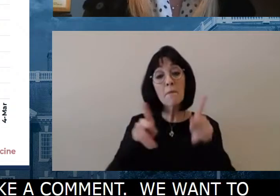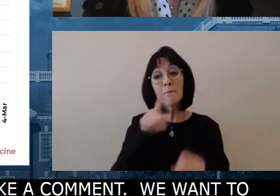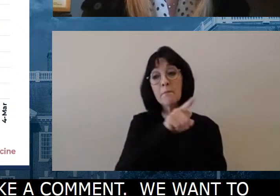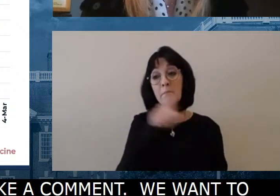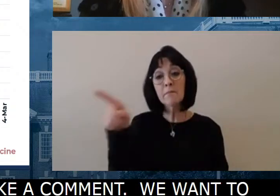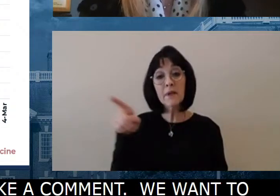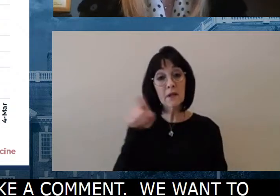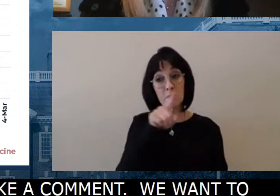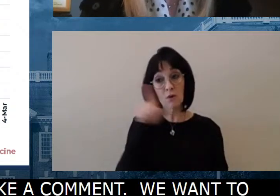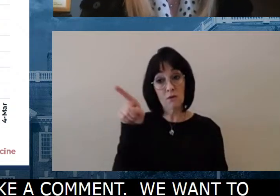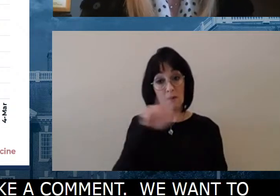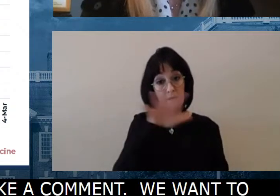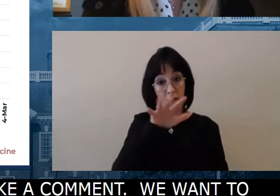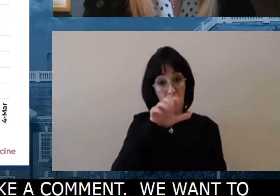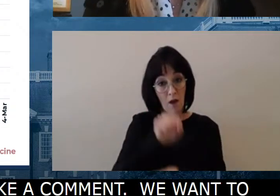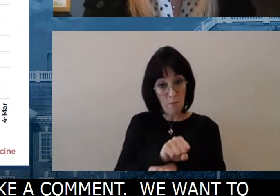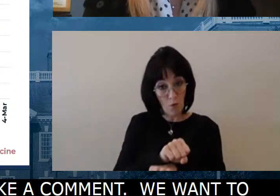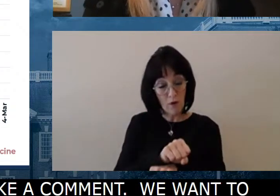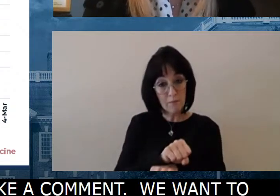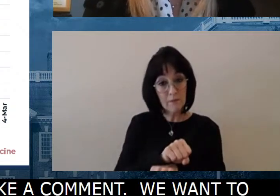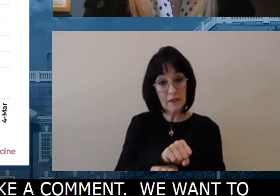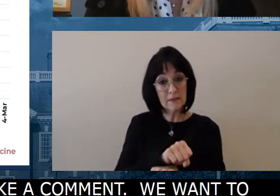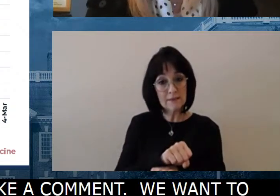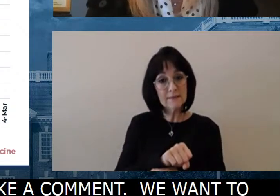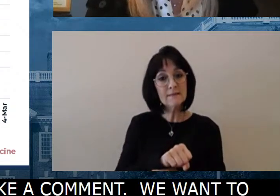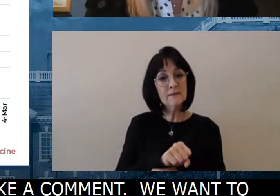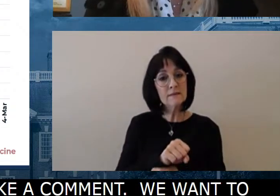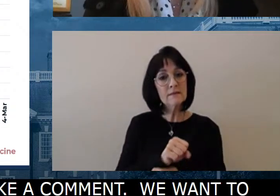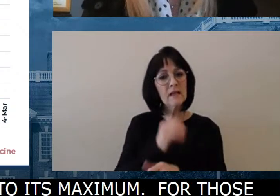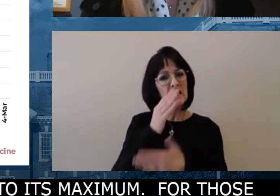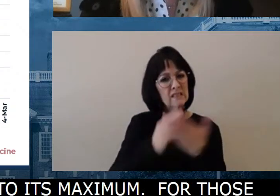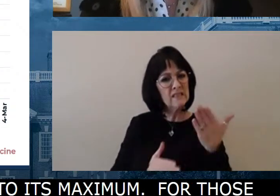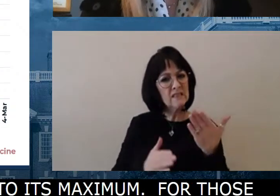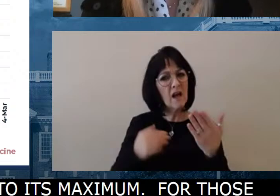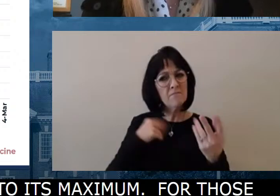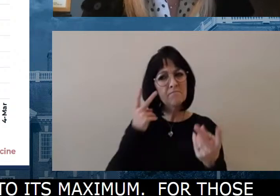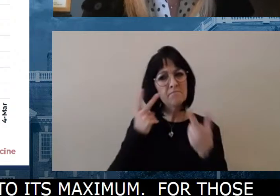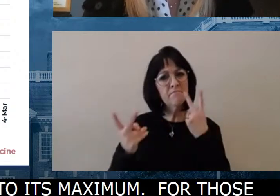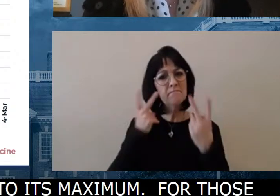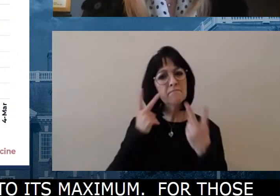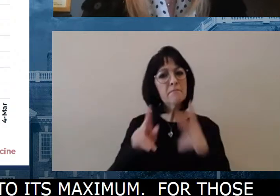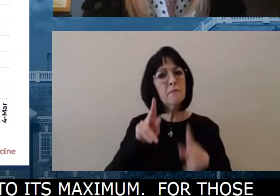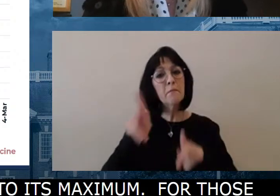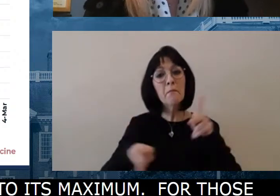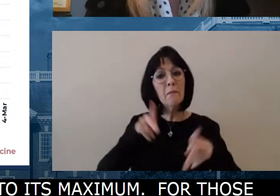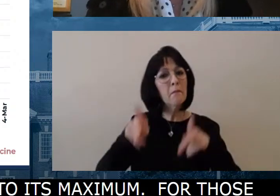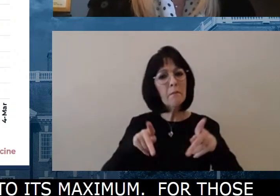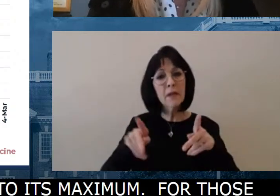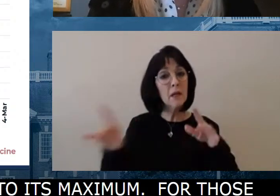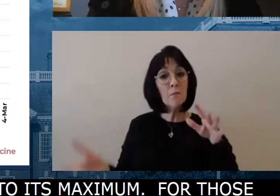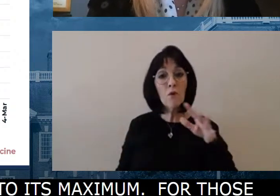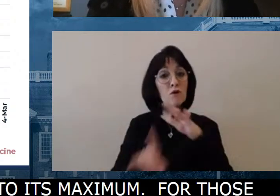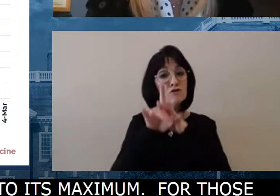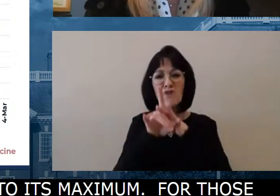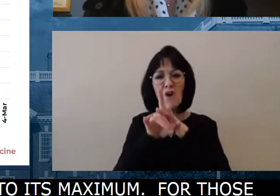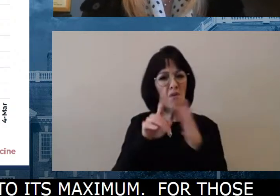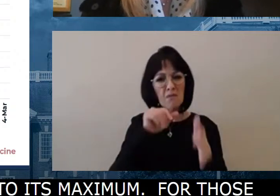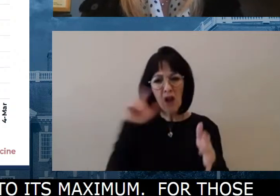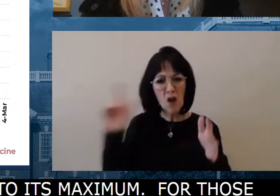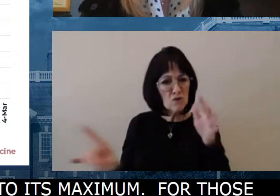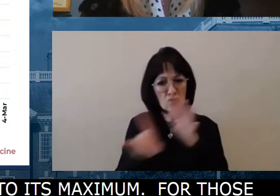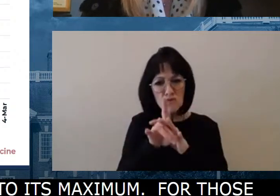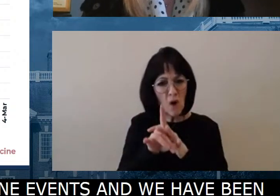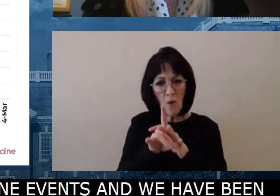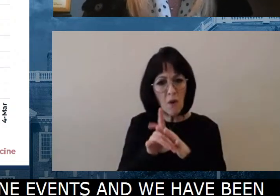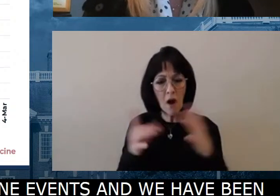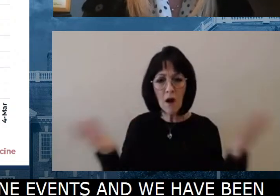at vaccine events, we've been seeing more people not showing up lately, and we just want to remind you that